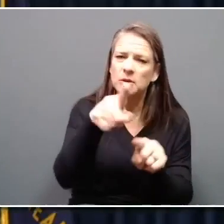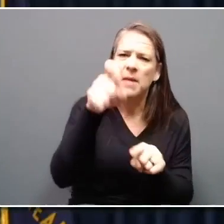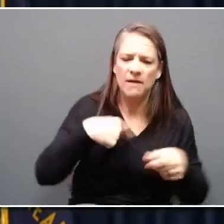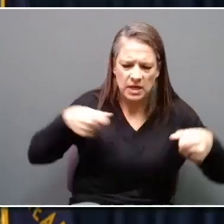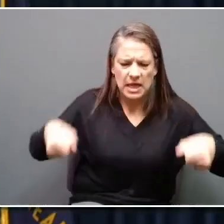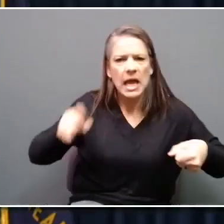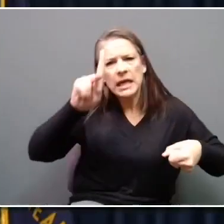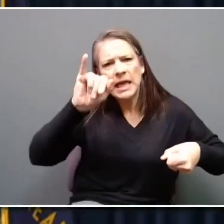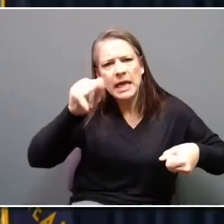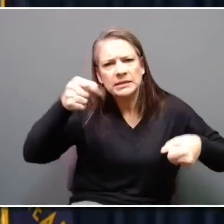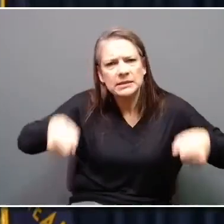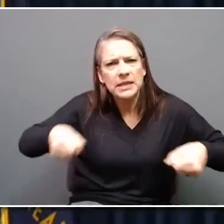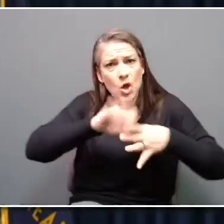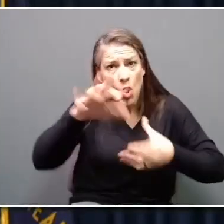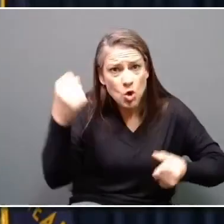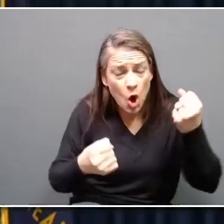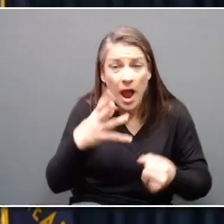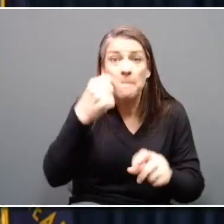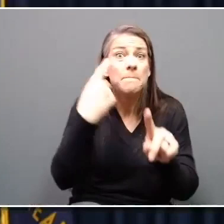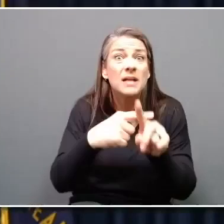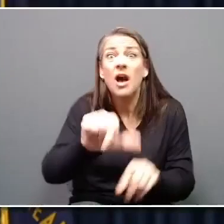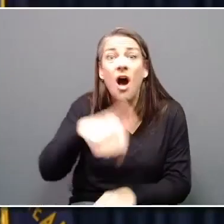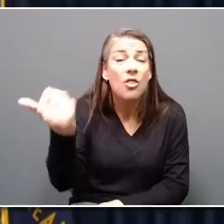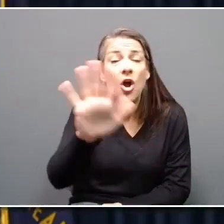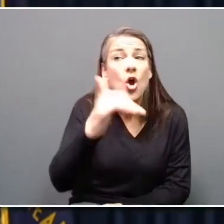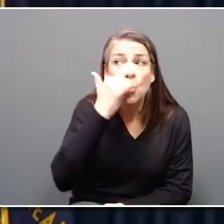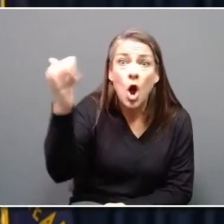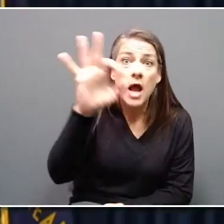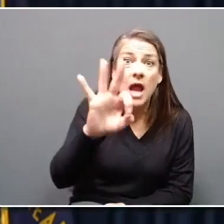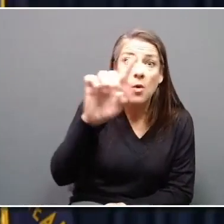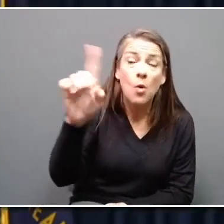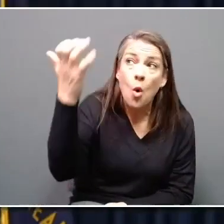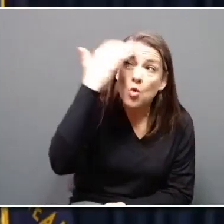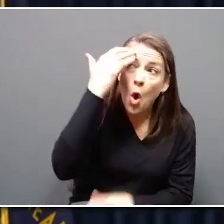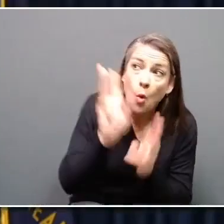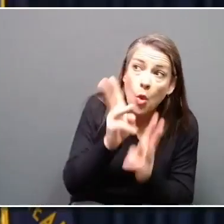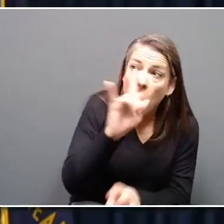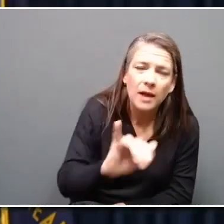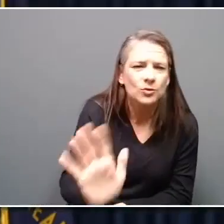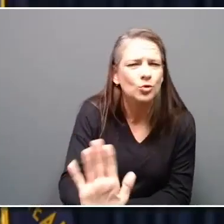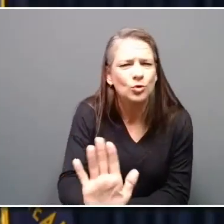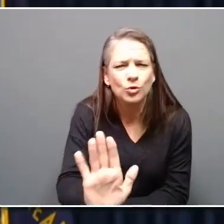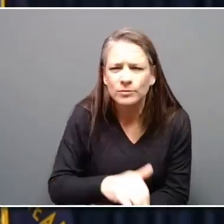don't call 911 for road conditions or weather. Team